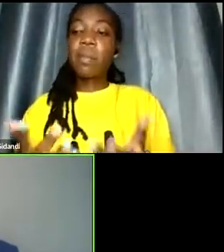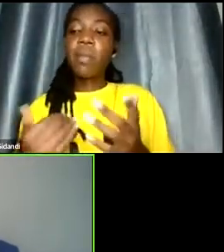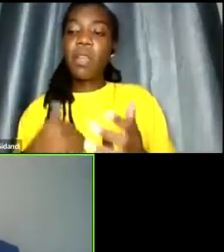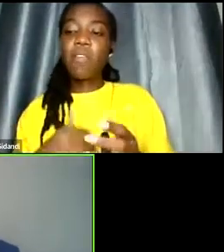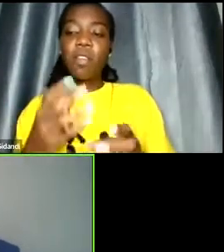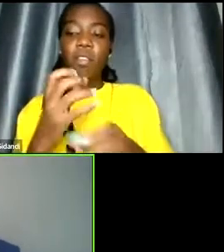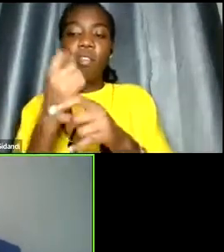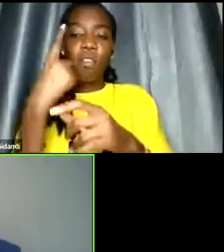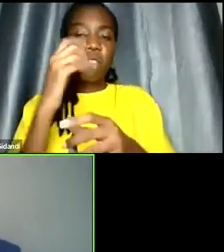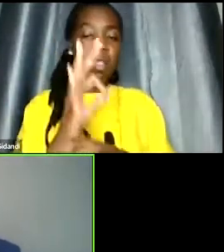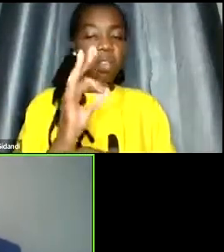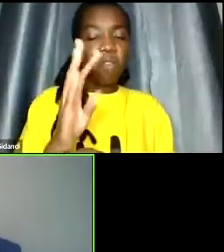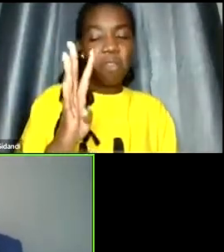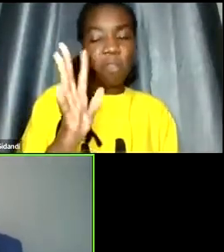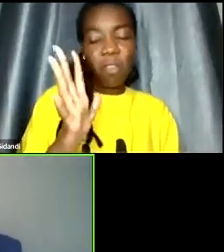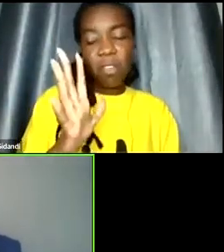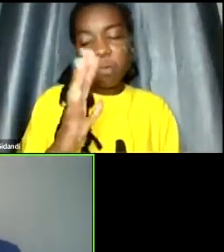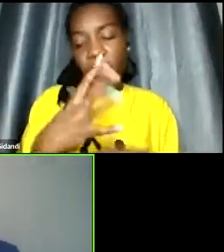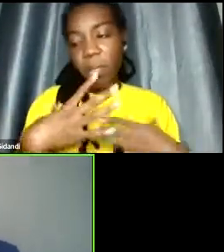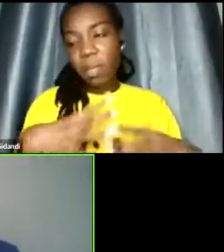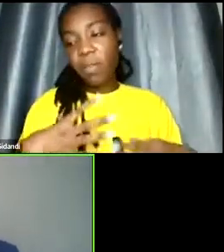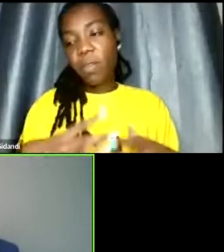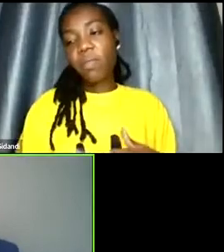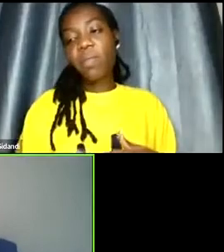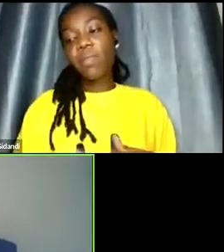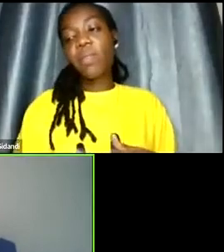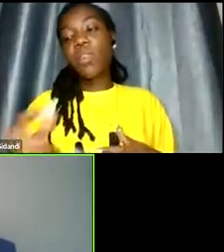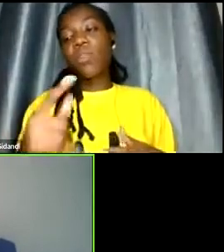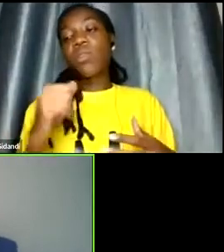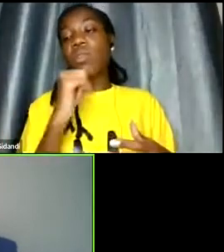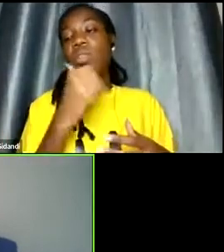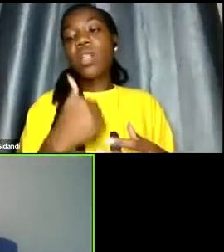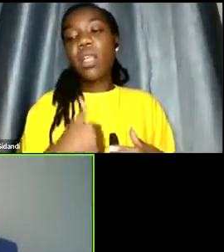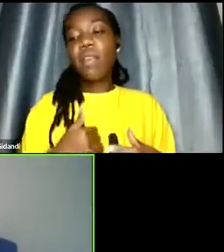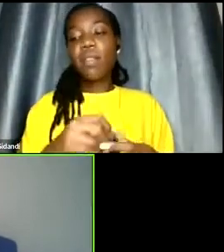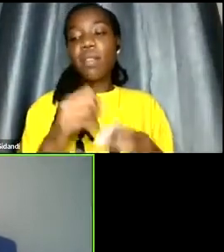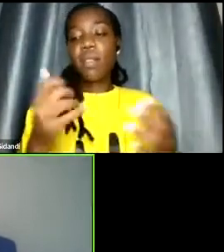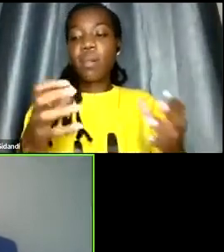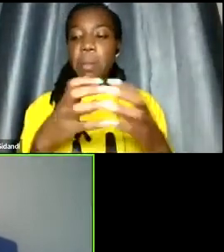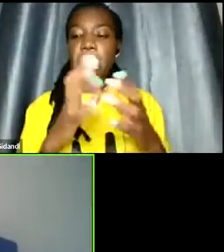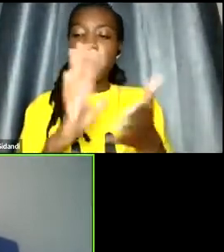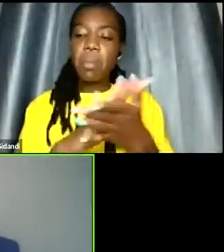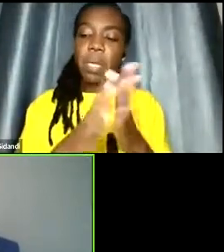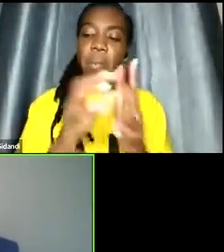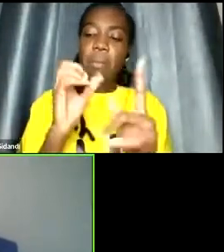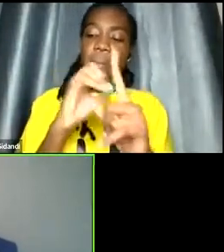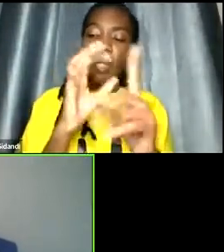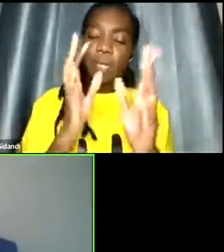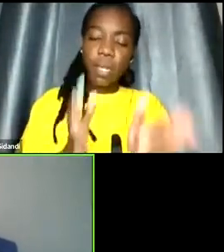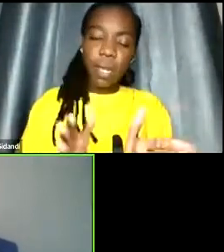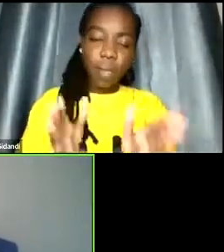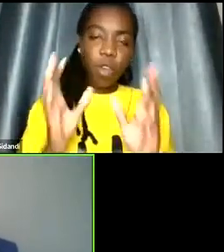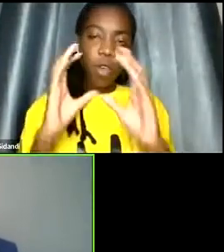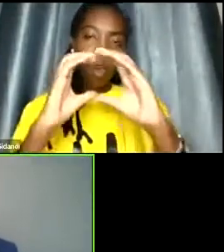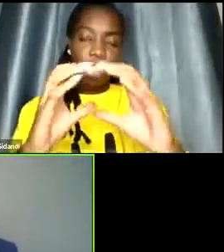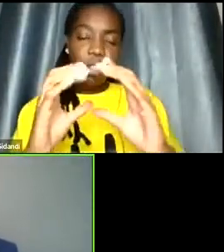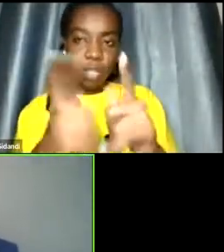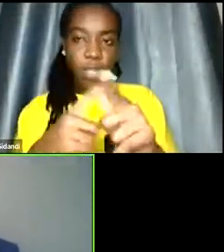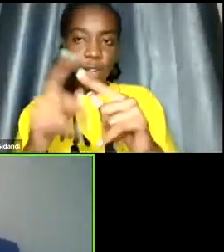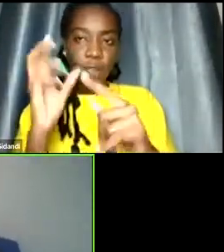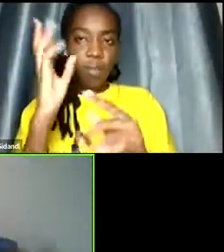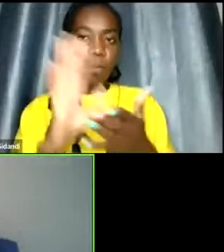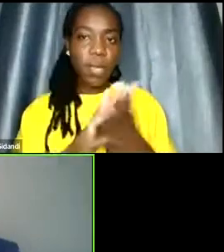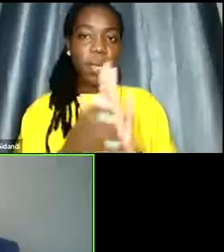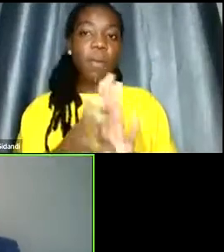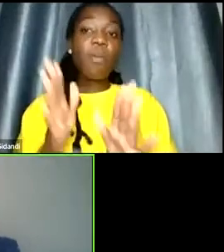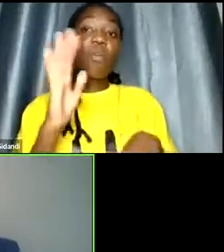5 people. Now, you don't have capacity to accommodate them. Wish them well, become their mentor, become their coach, and they will become a good brand ambassador for you if